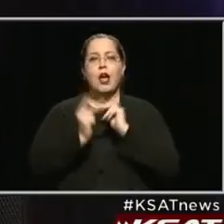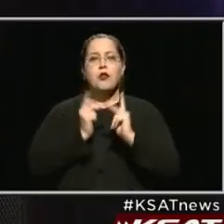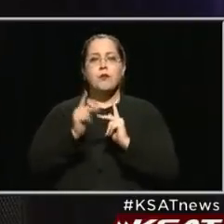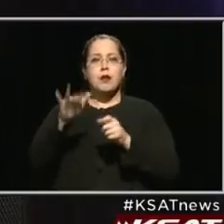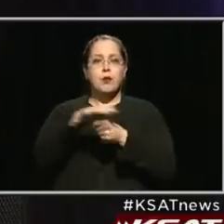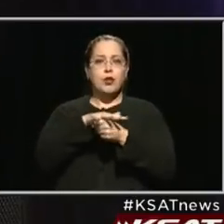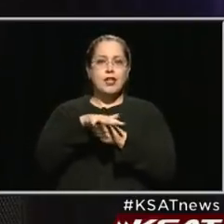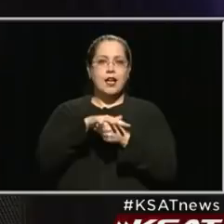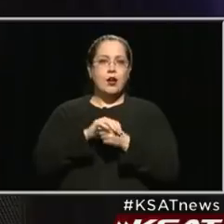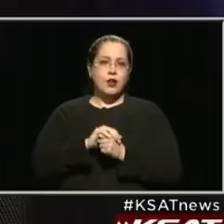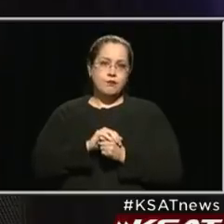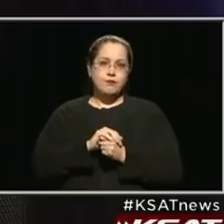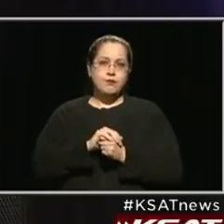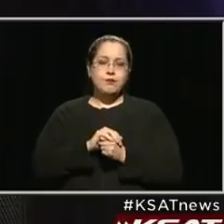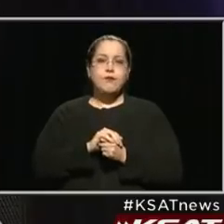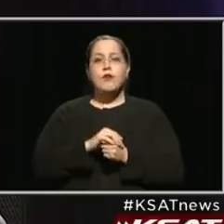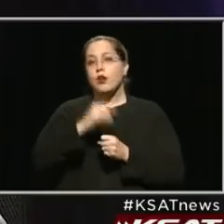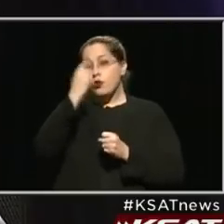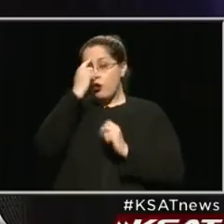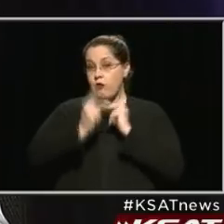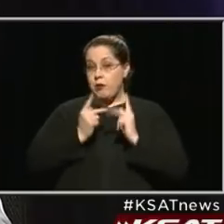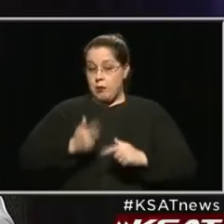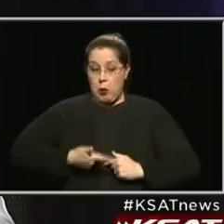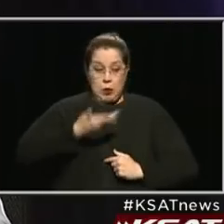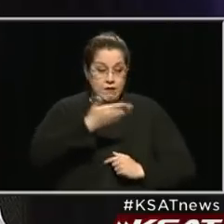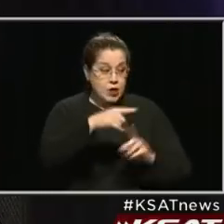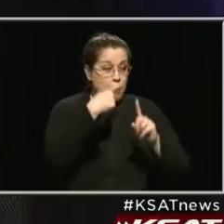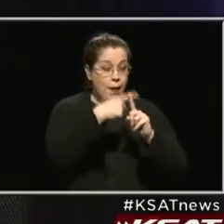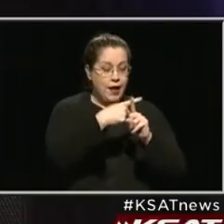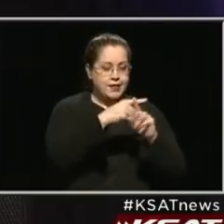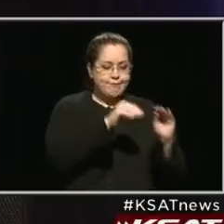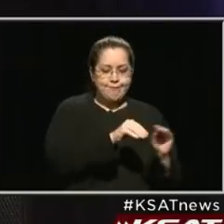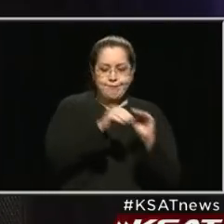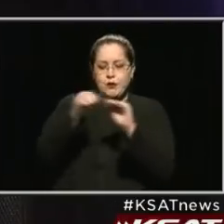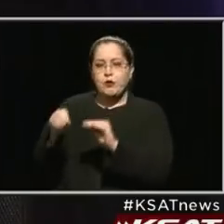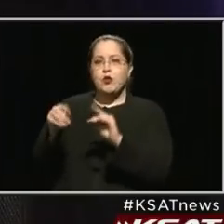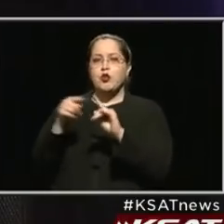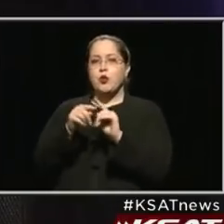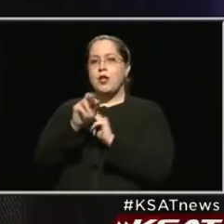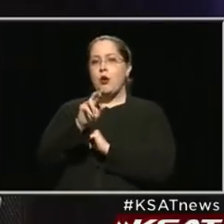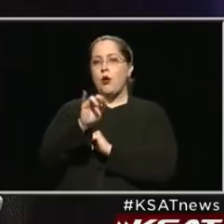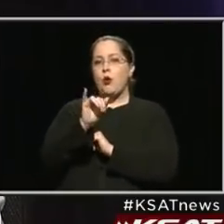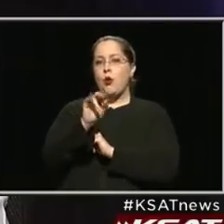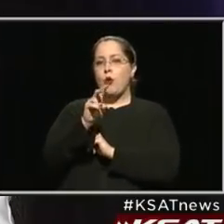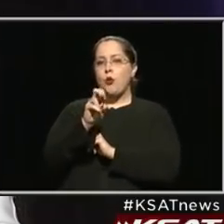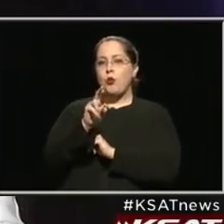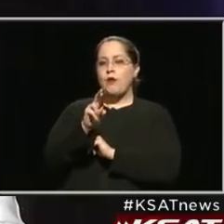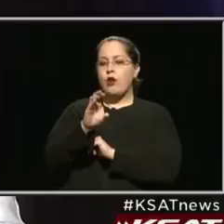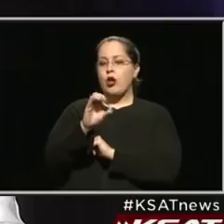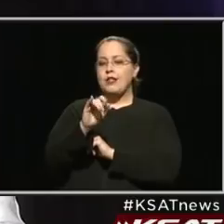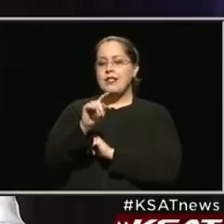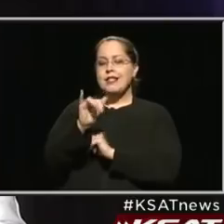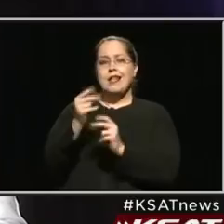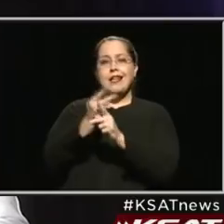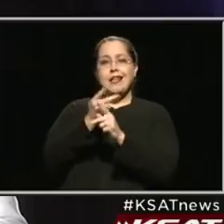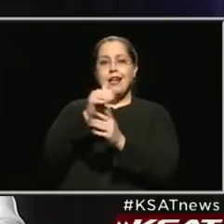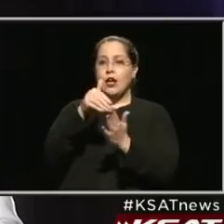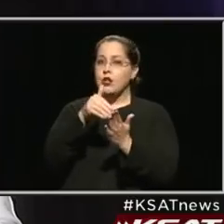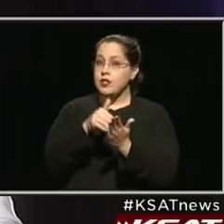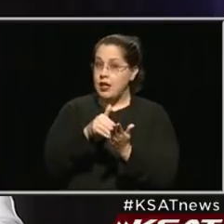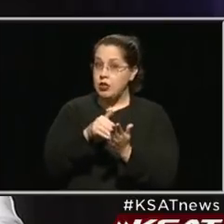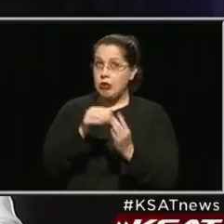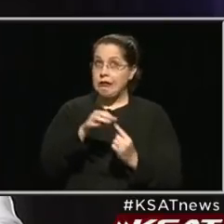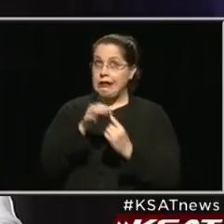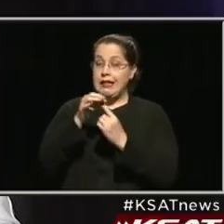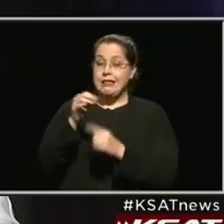nursing homes. So as far as residents who are positive, they are being moved to the River City Care Center unless they are